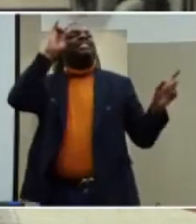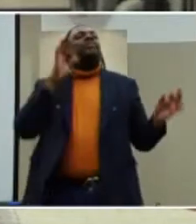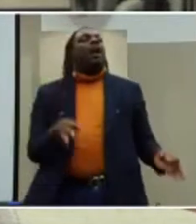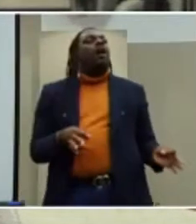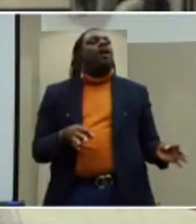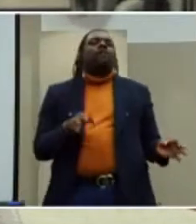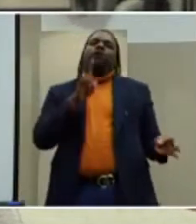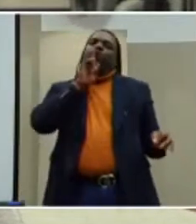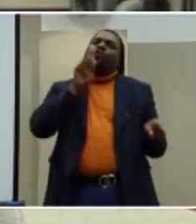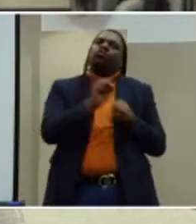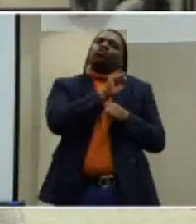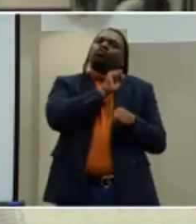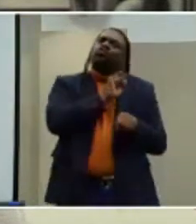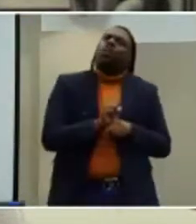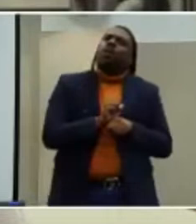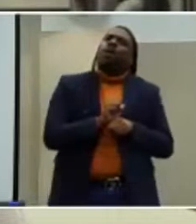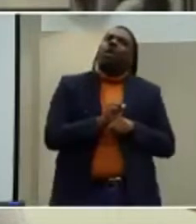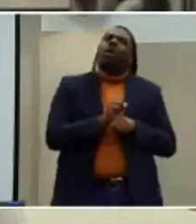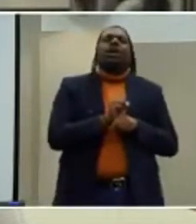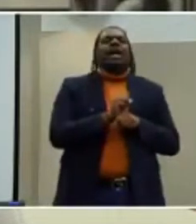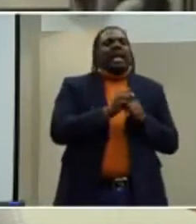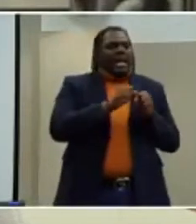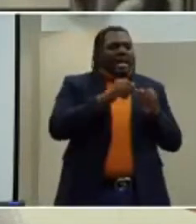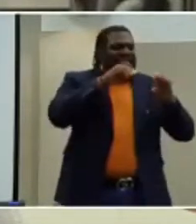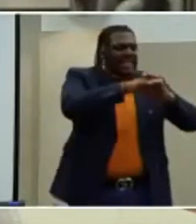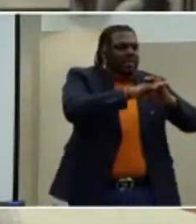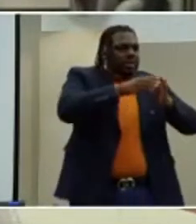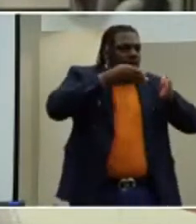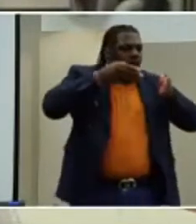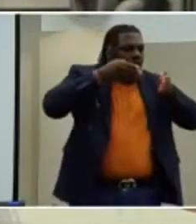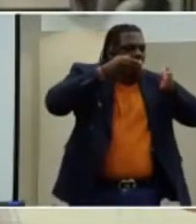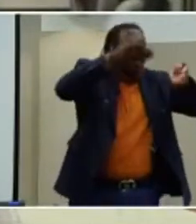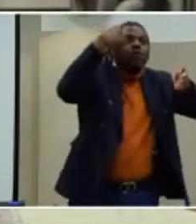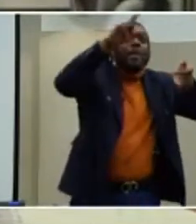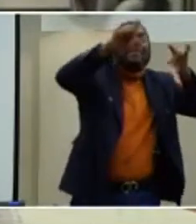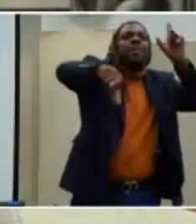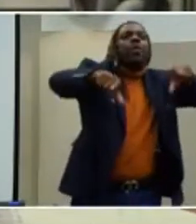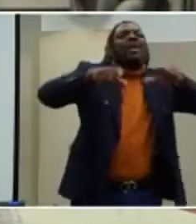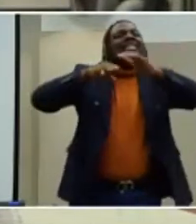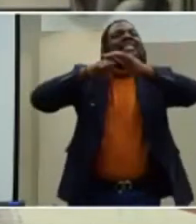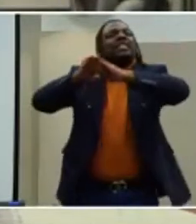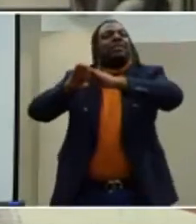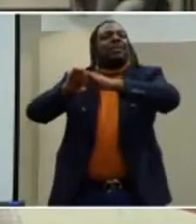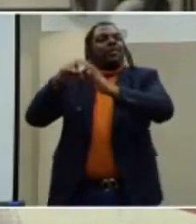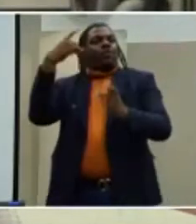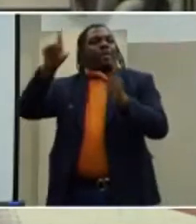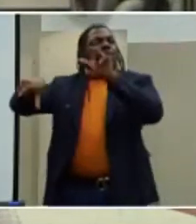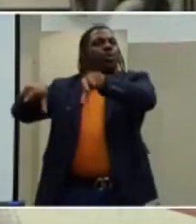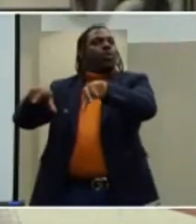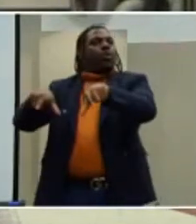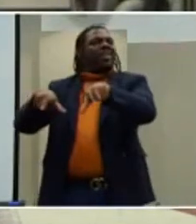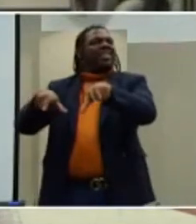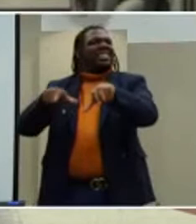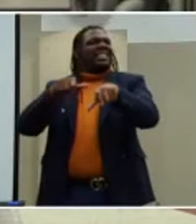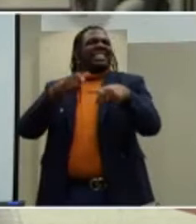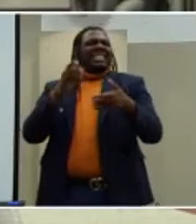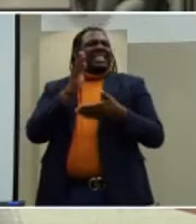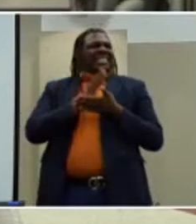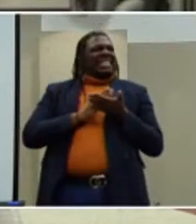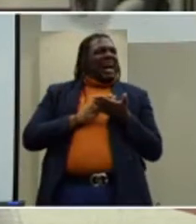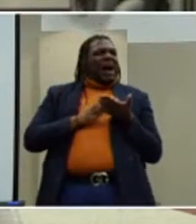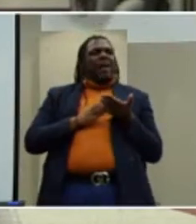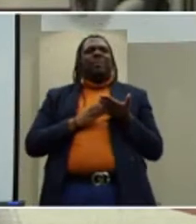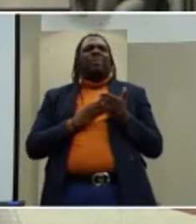to make buildings more accessible for people and access more accessible for people, so not as many people